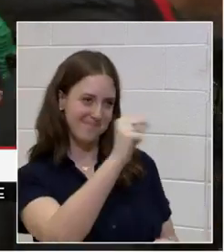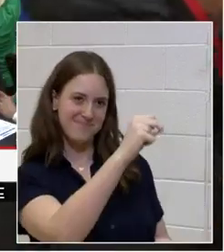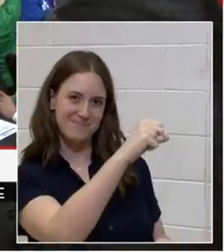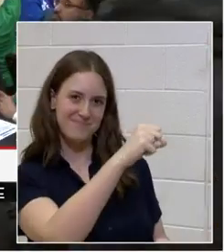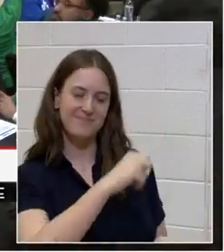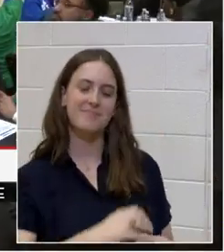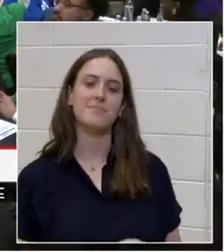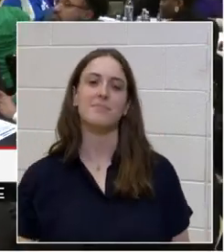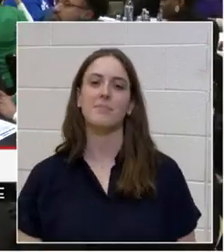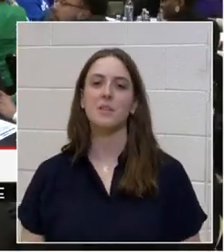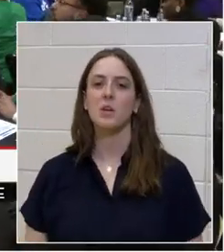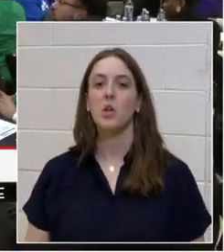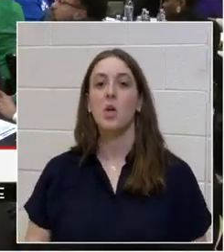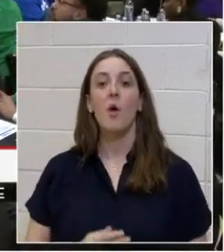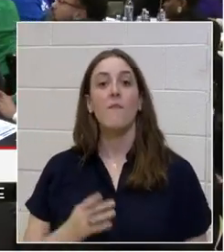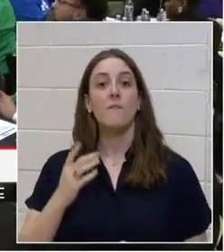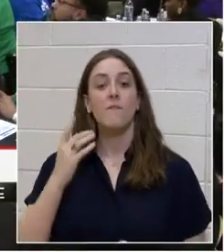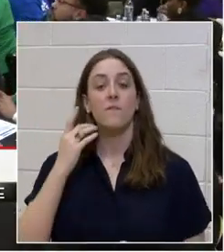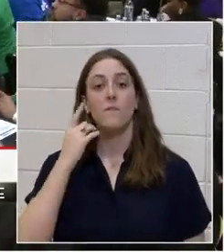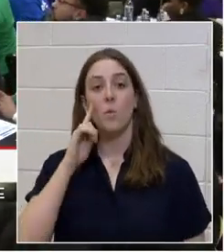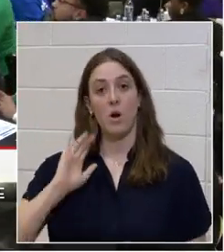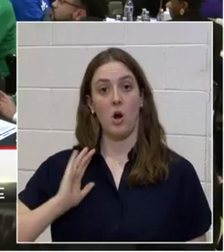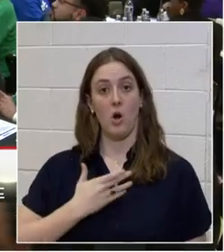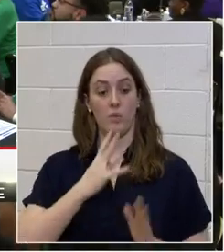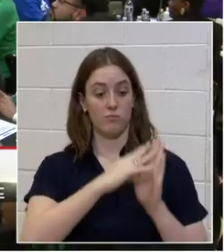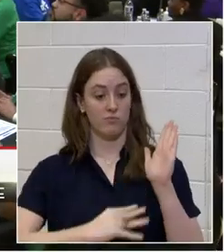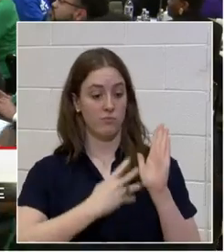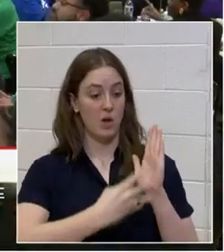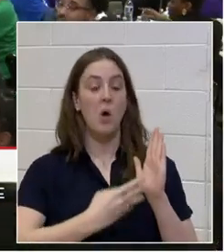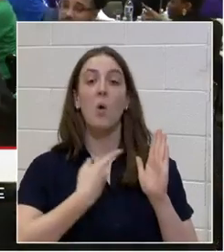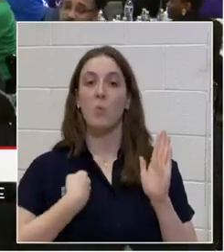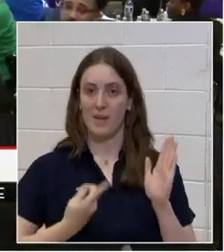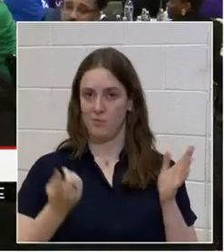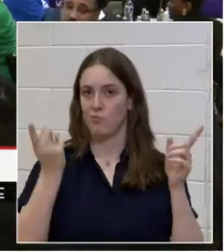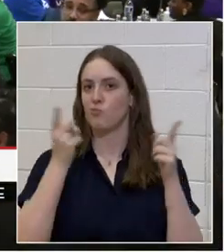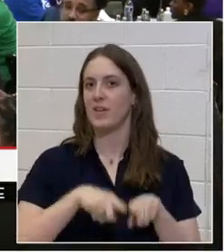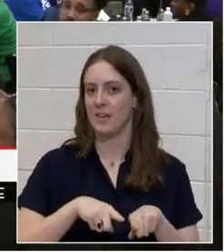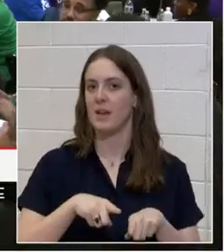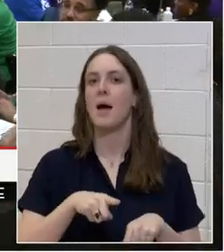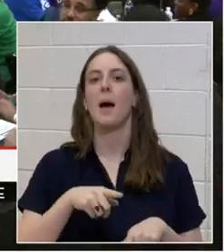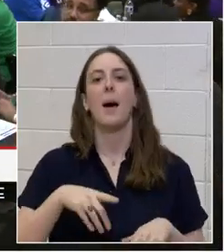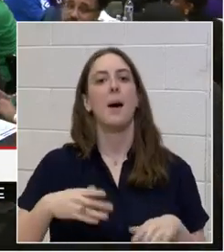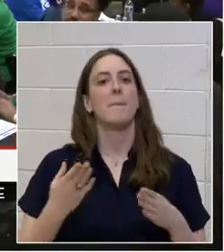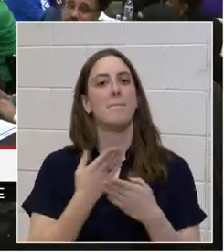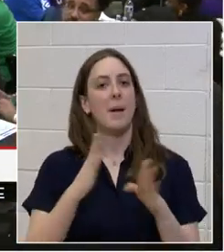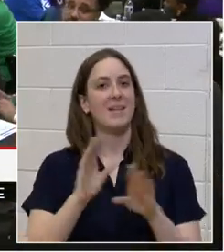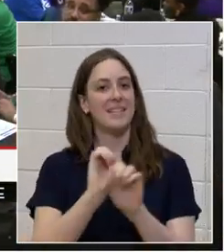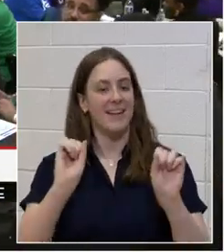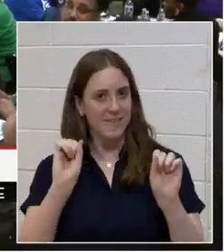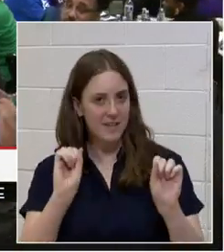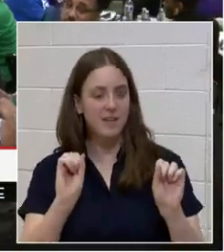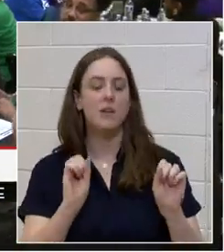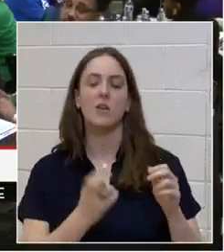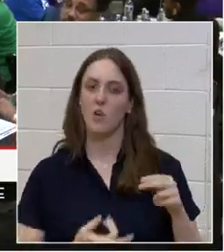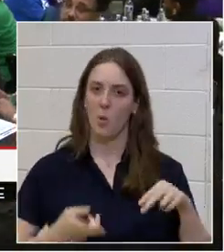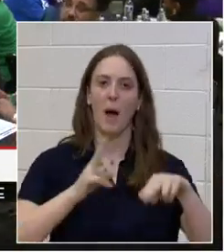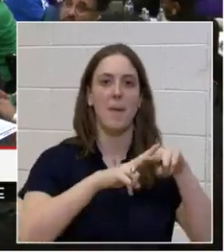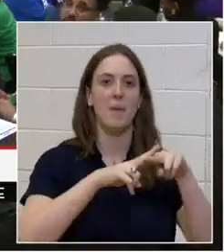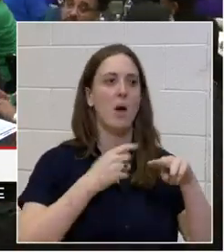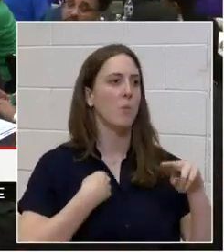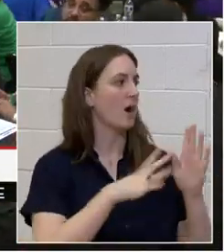So for our thing, we agreed with our public safety to go up to, oh yeah, we took it down, so.